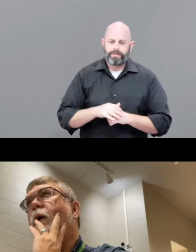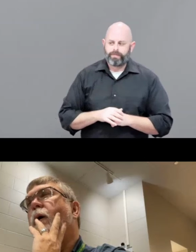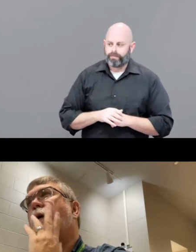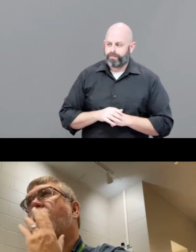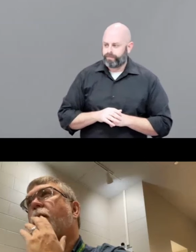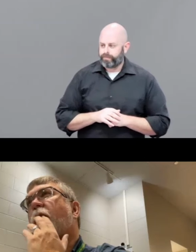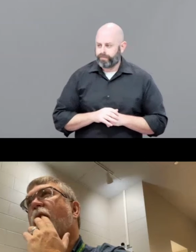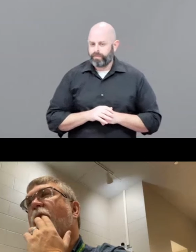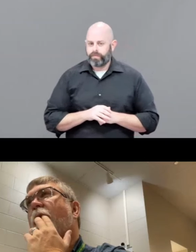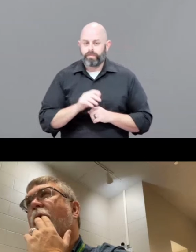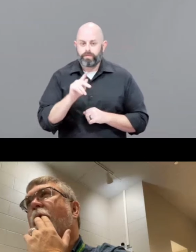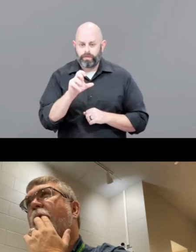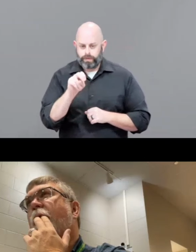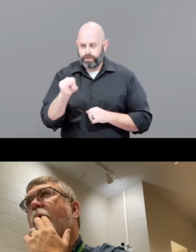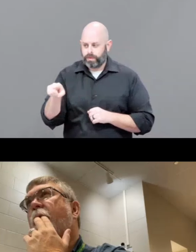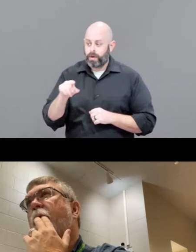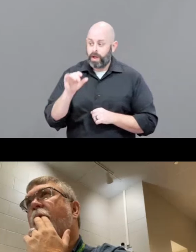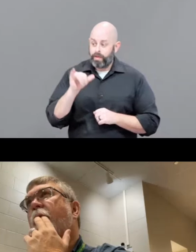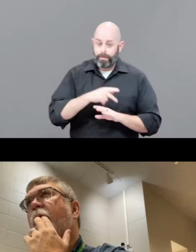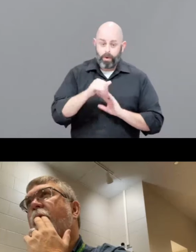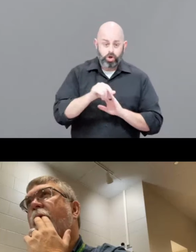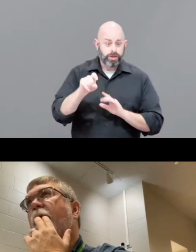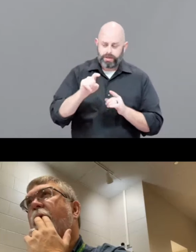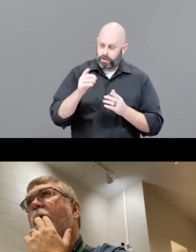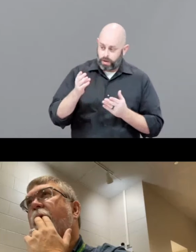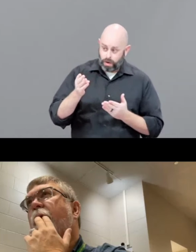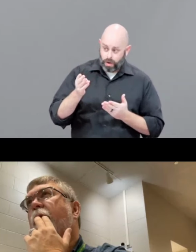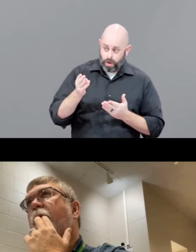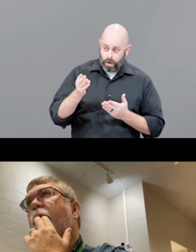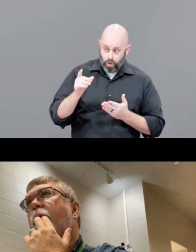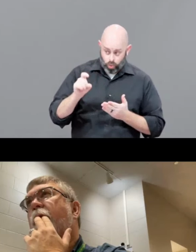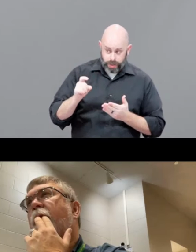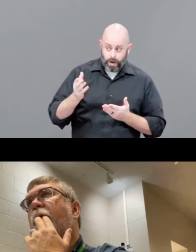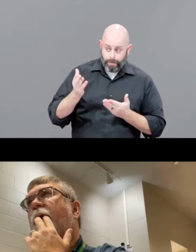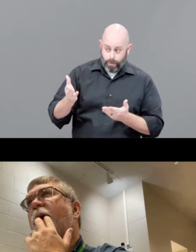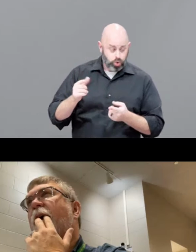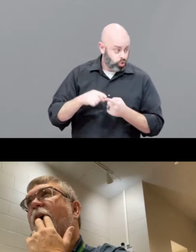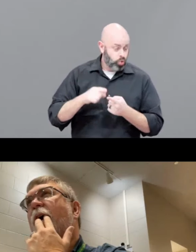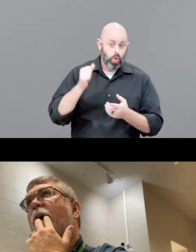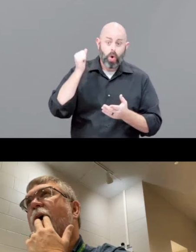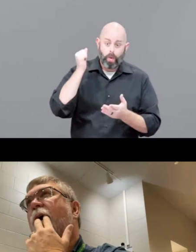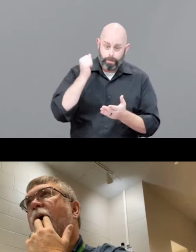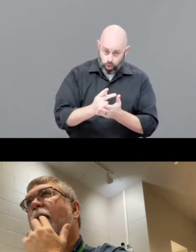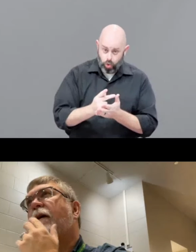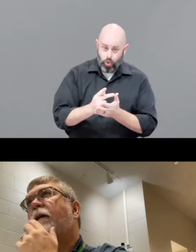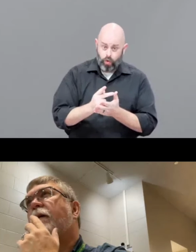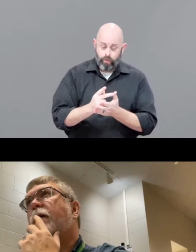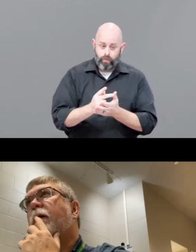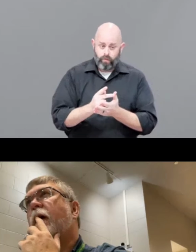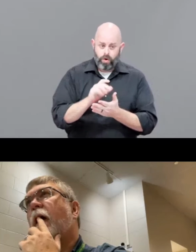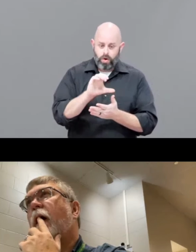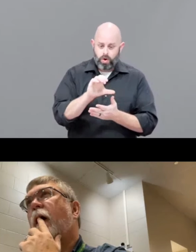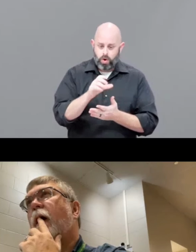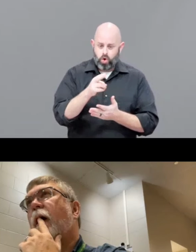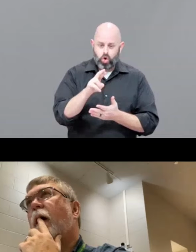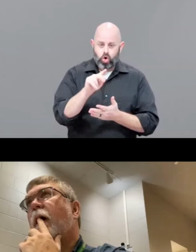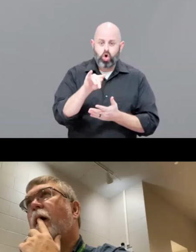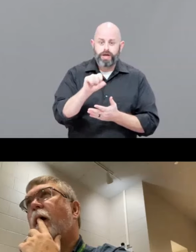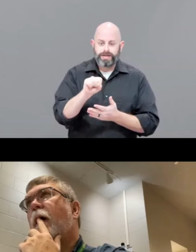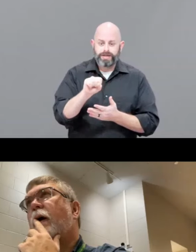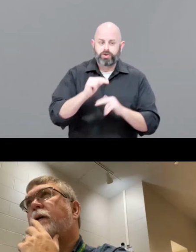on that project, we need a motion to move that, Approved. approve that project. We have our first construction. Okay, so we